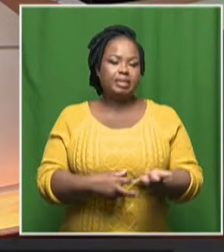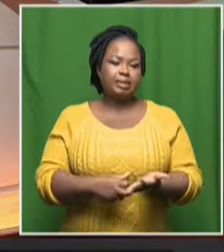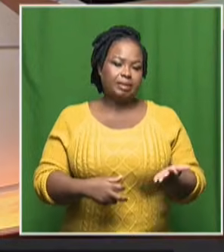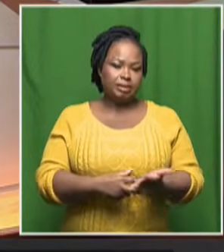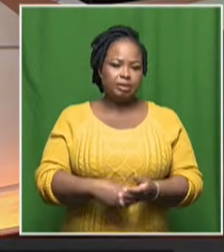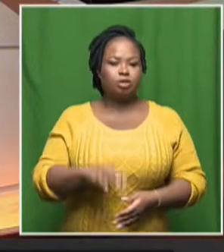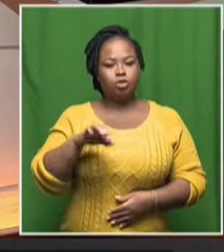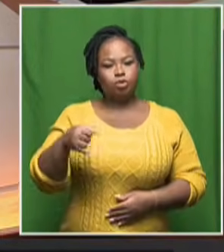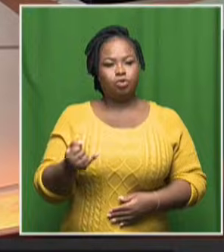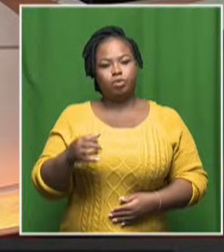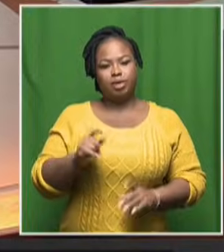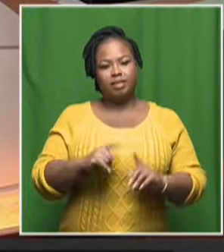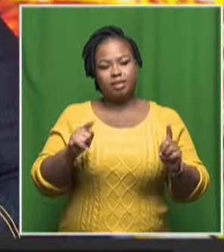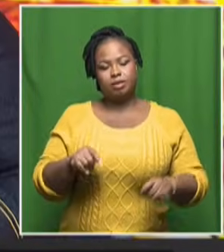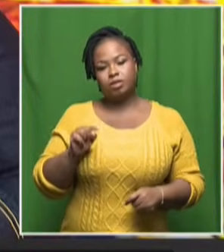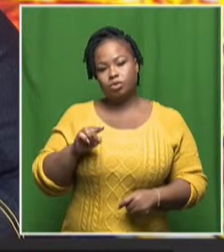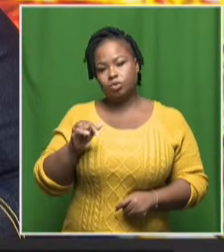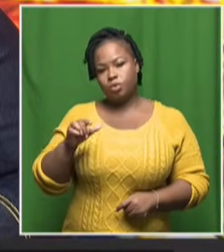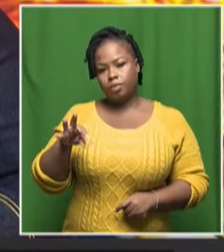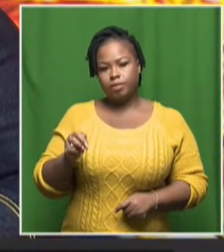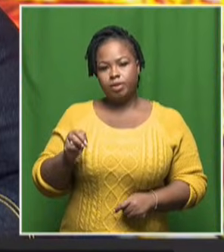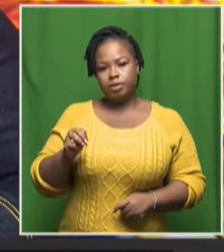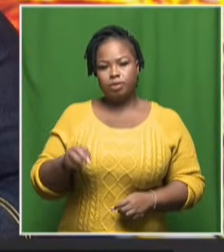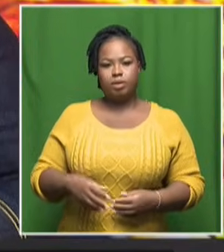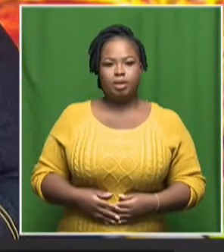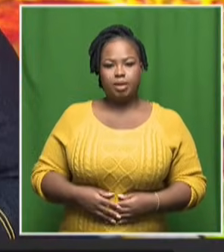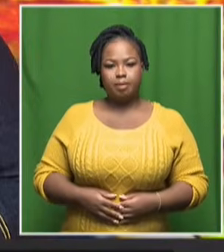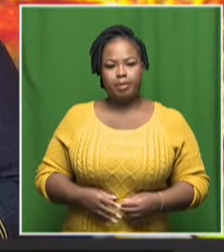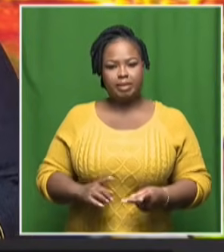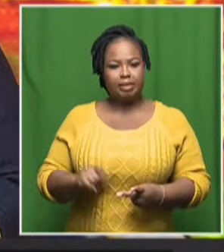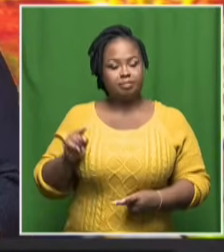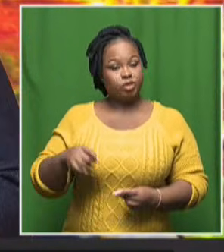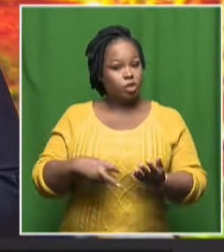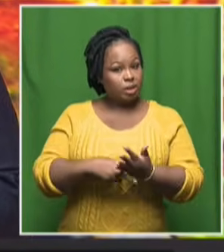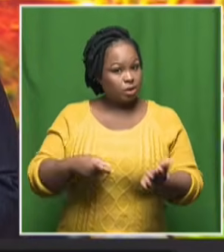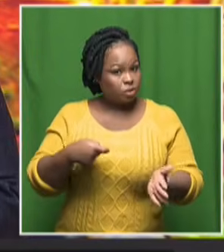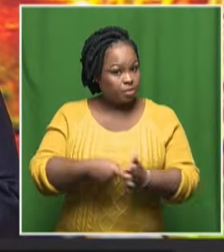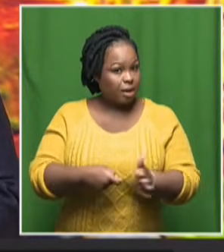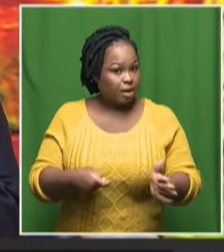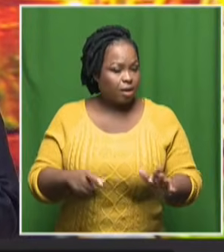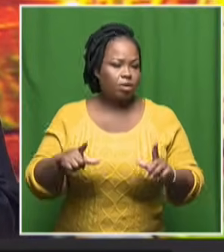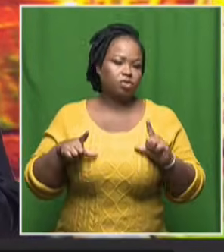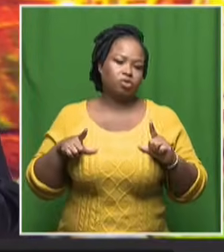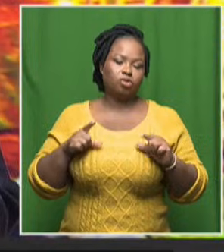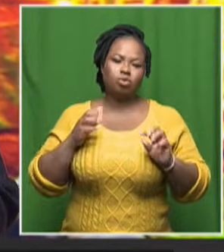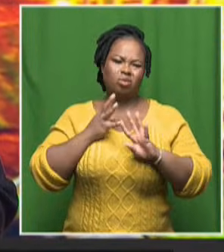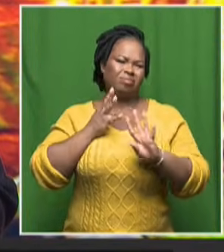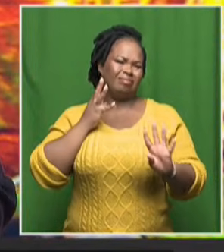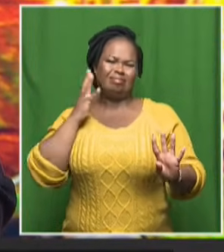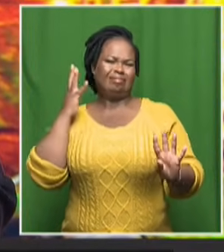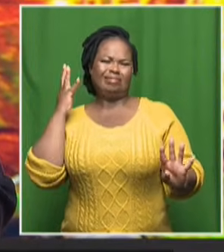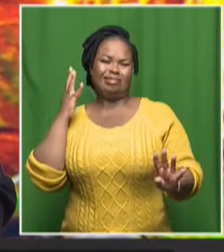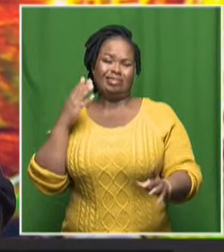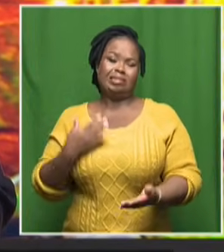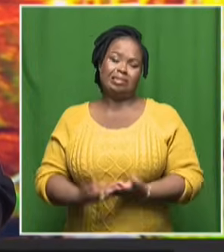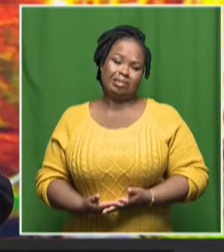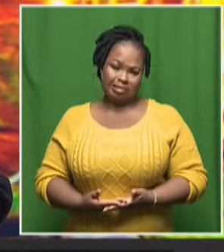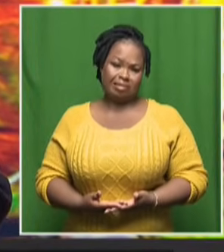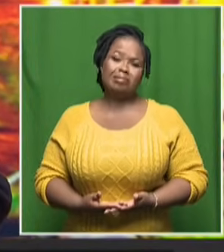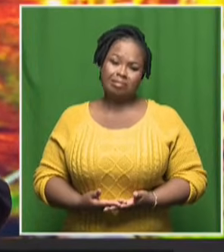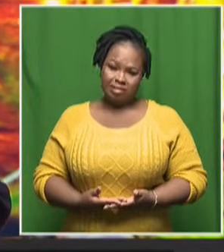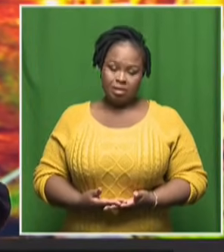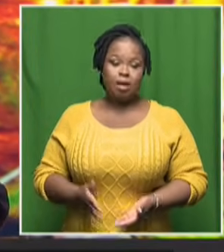well as JoburgTheatre.com. Get your tickets in advance. Avoid the queues, because the queues can get quite